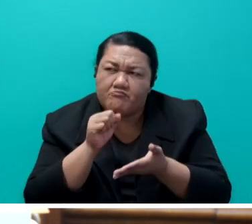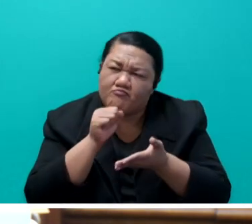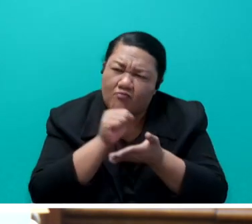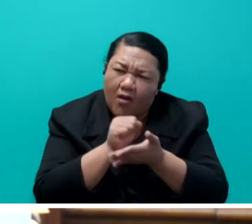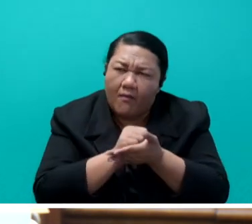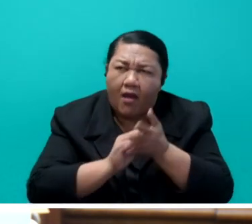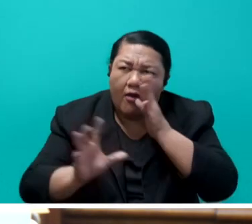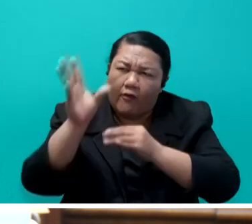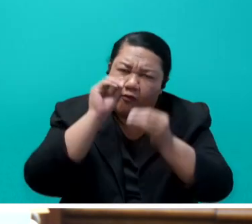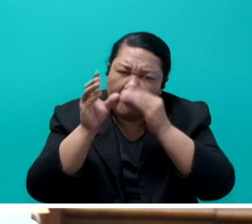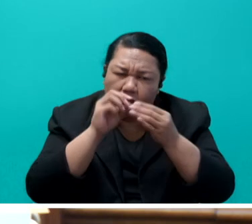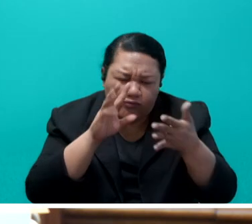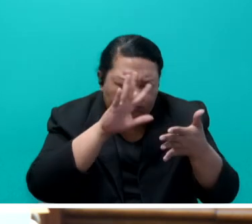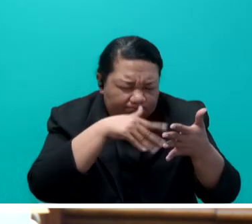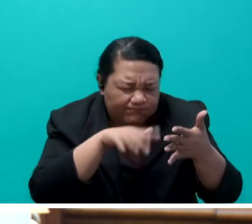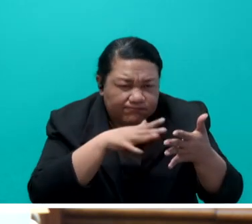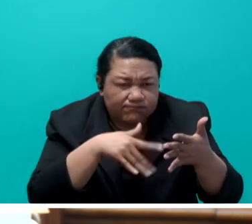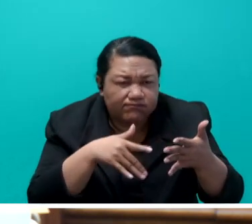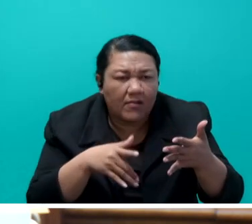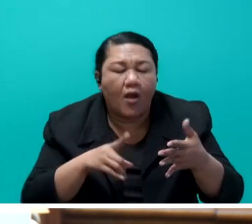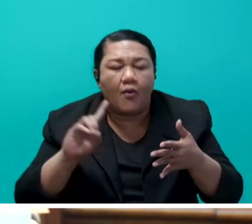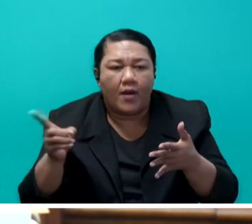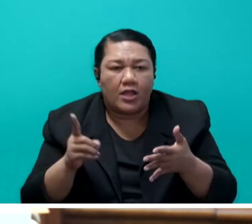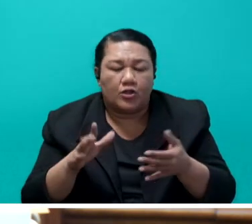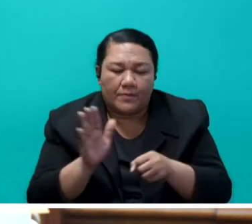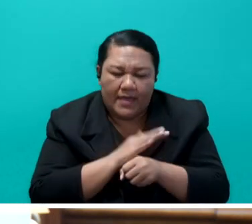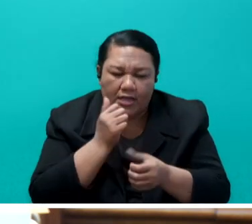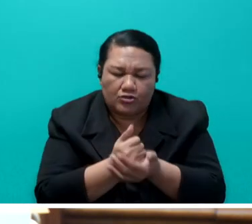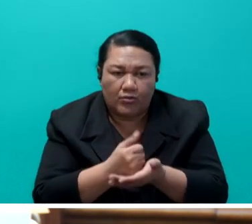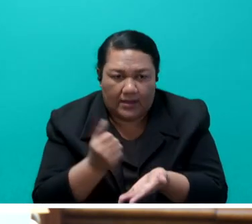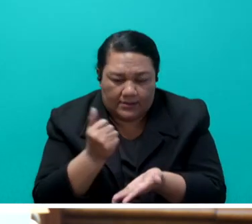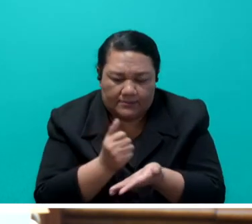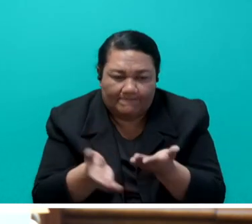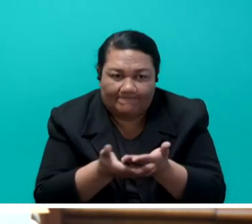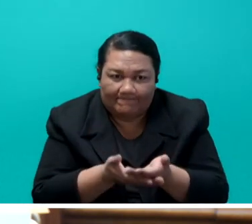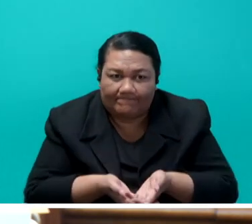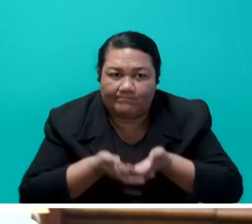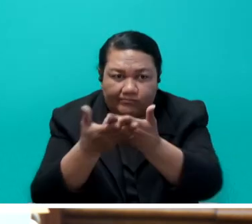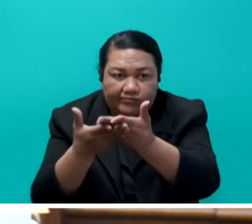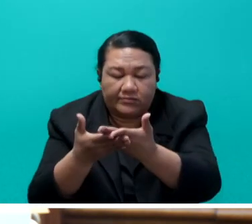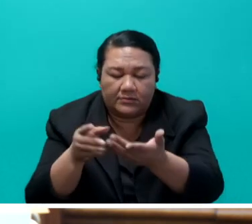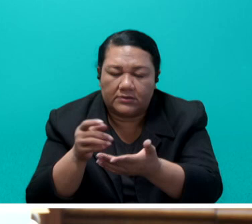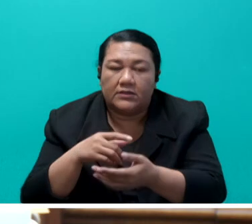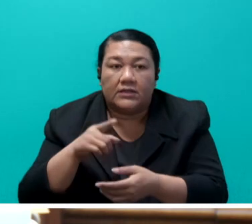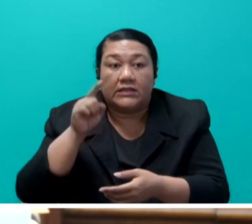treated wastewater discharge and making submissions to Japan if any problems arise.